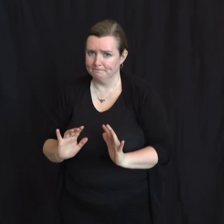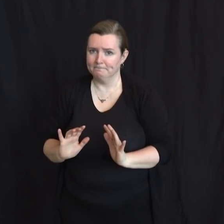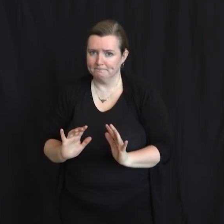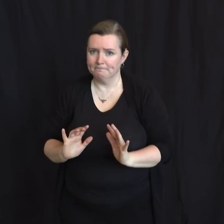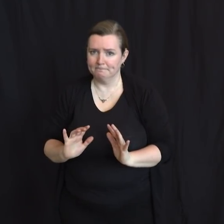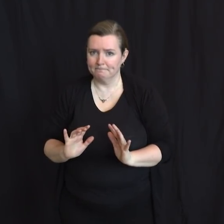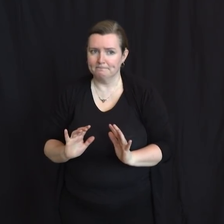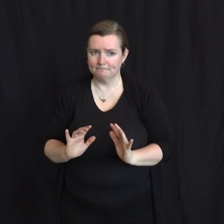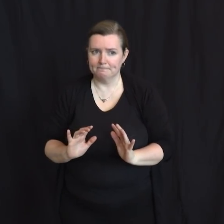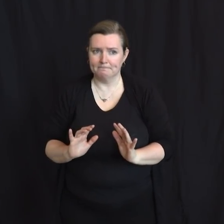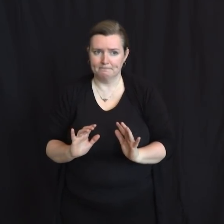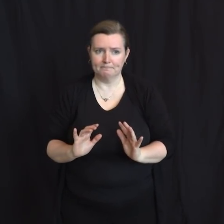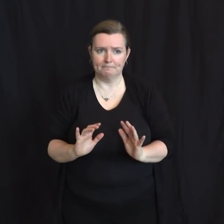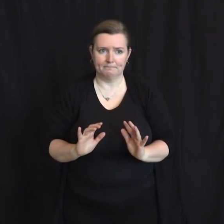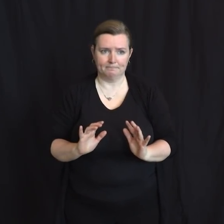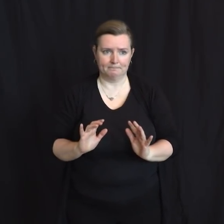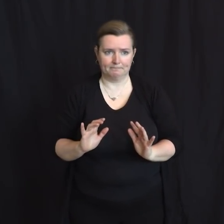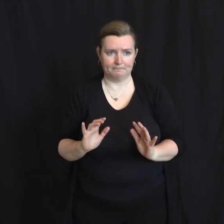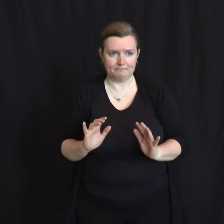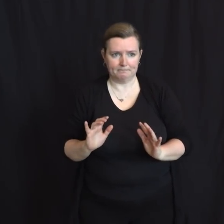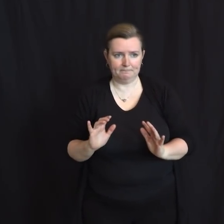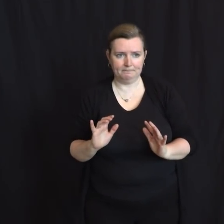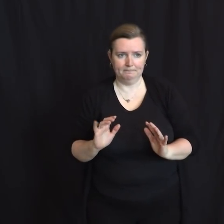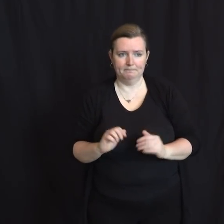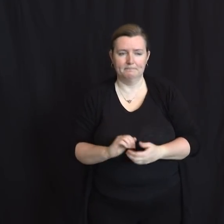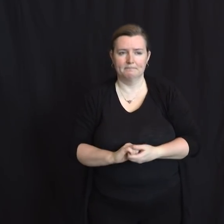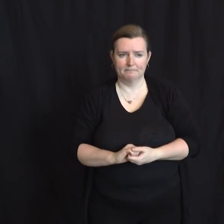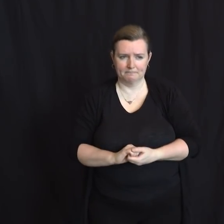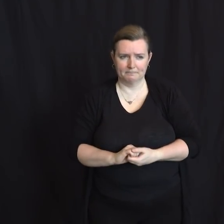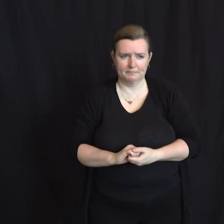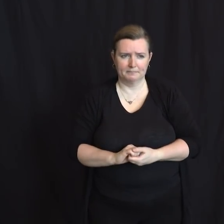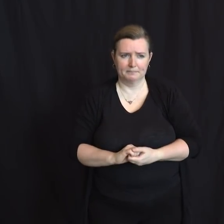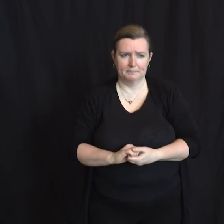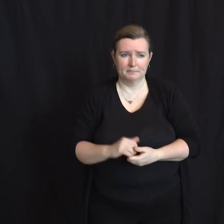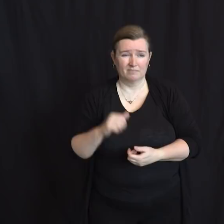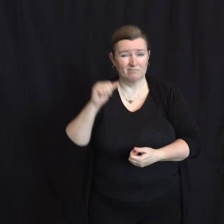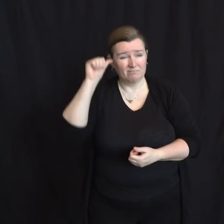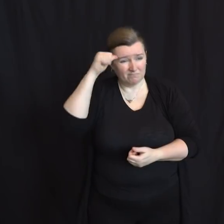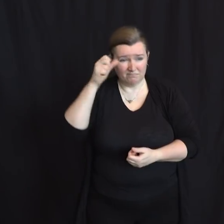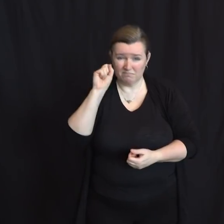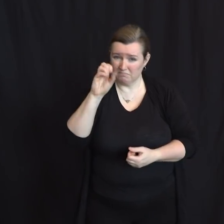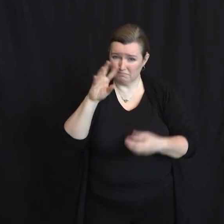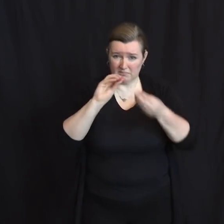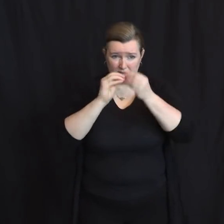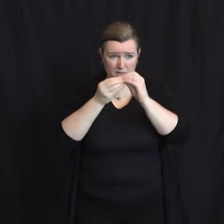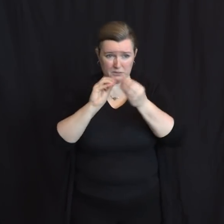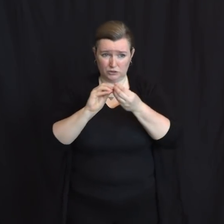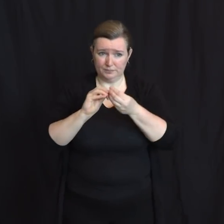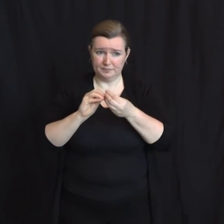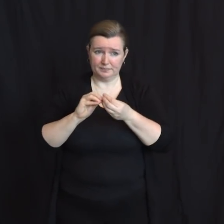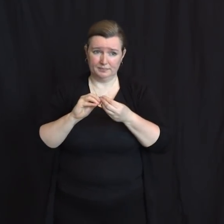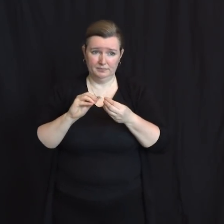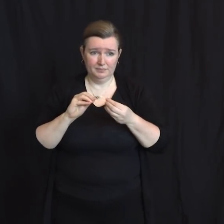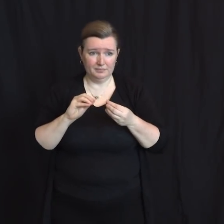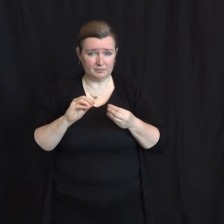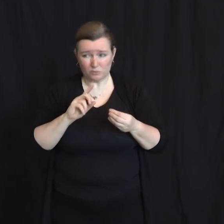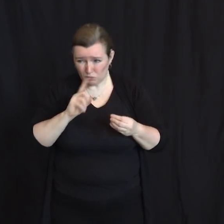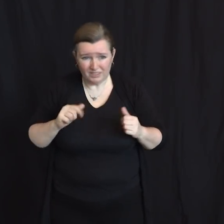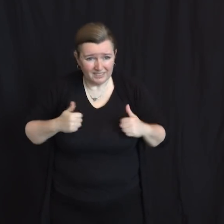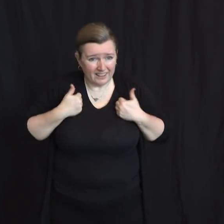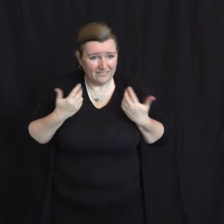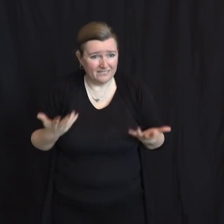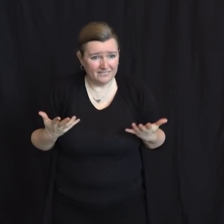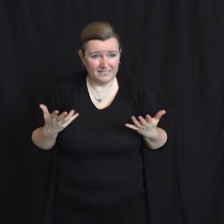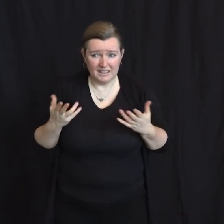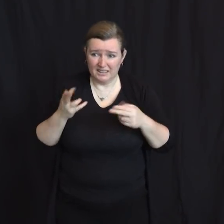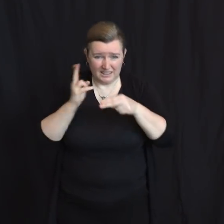the numbers that and again, let's never let this become abstract. Let's remember these are precious human lives who are either sick or who we